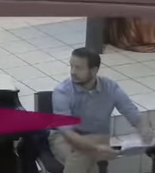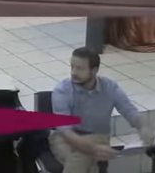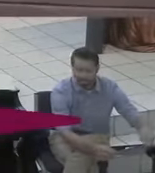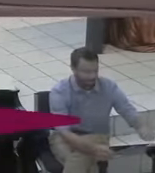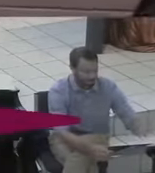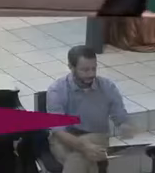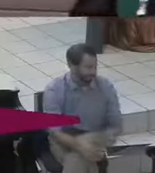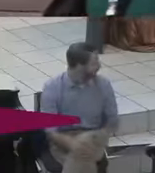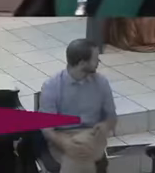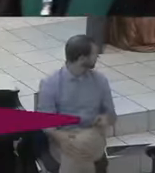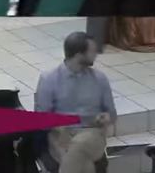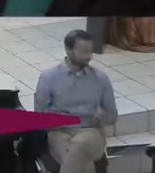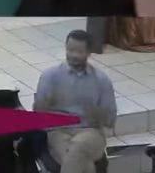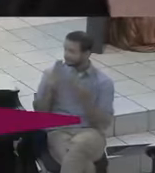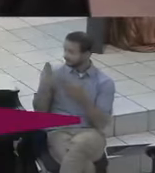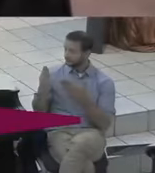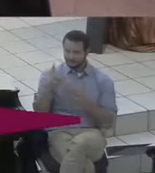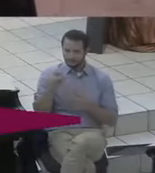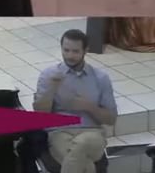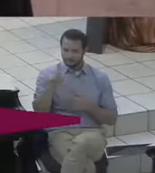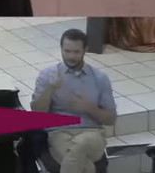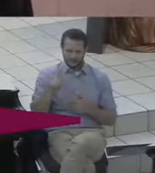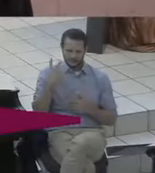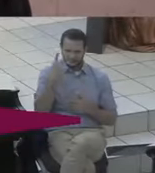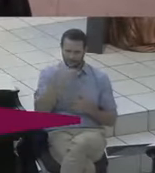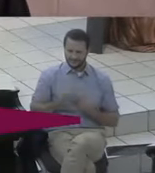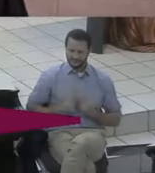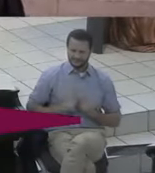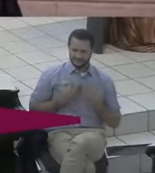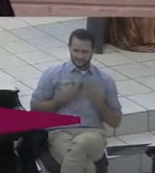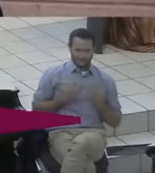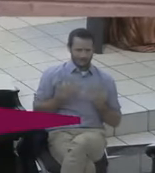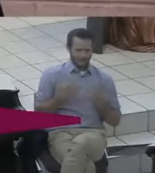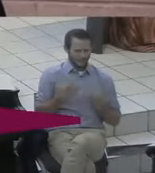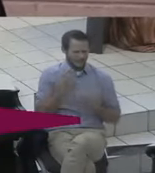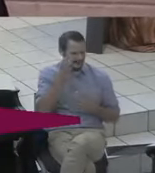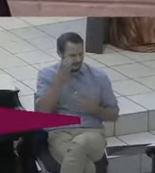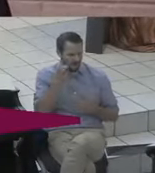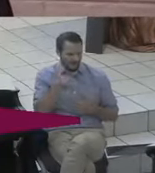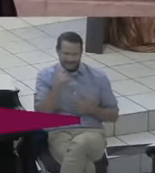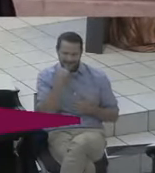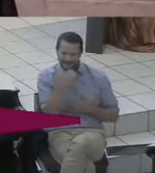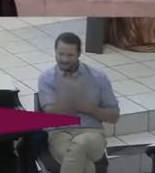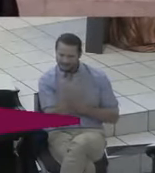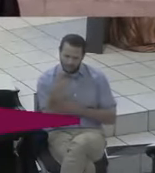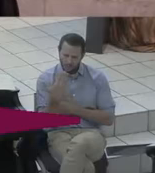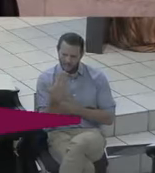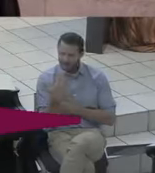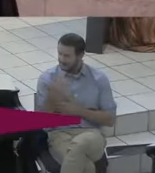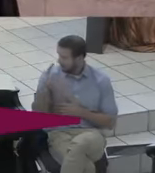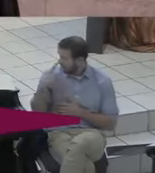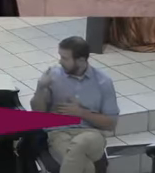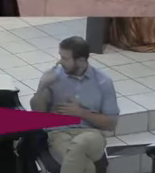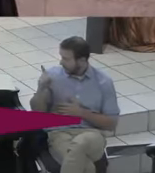Thank you, Daniel, for that beautiful inspiration. I think I'd like to hear that pretty much every morning at 9, so would you mind making an appointment to come by